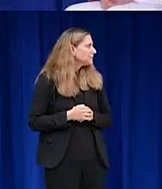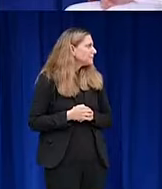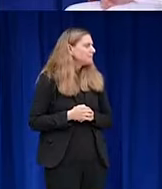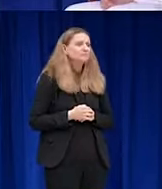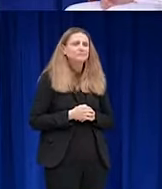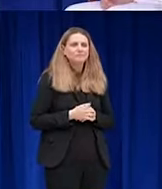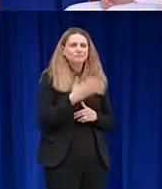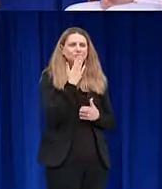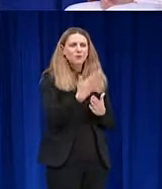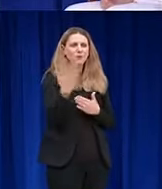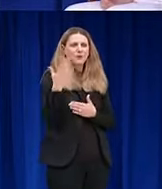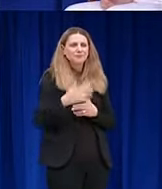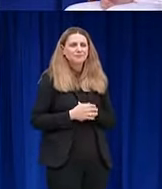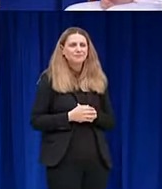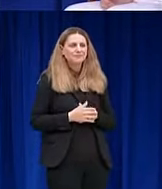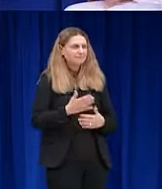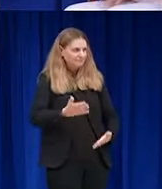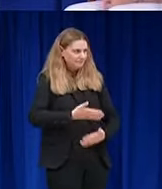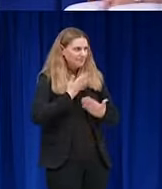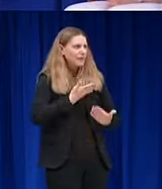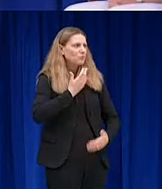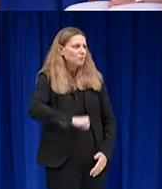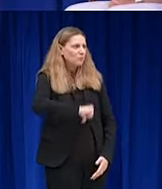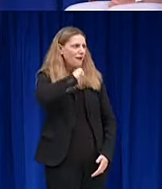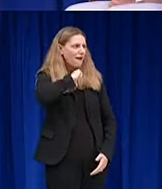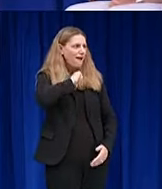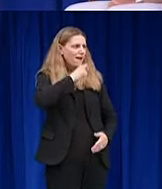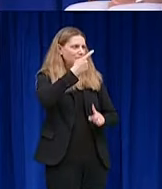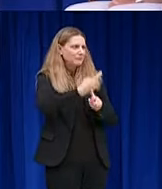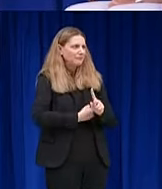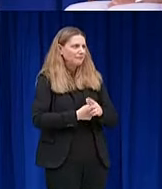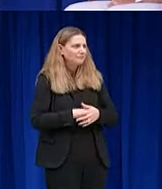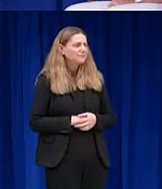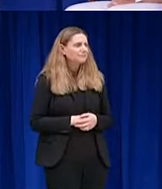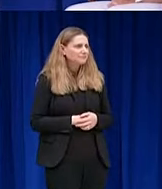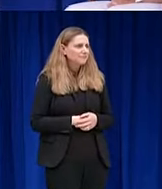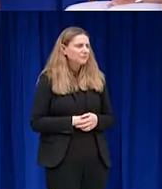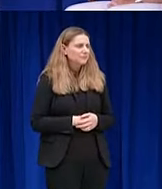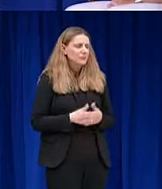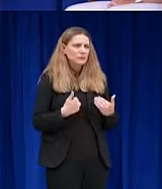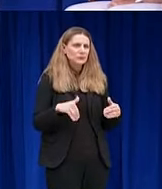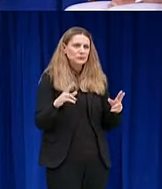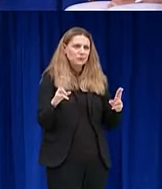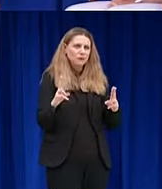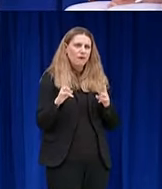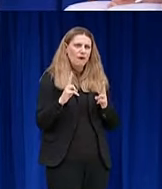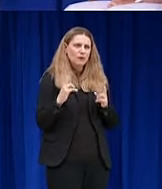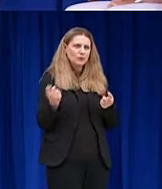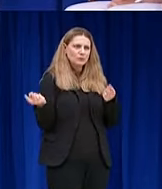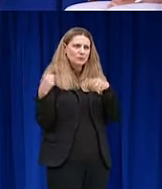Good morning. Happy Pride. It's an honor to be with you today. Thank you for joining